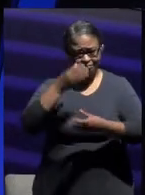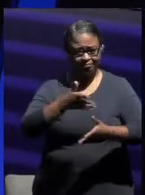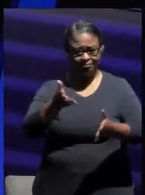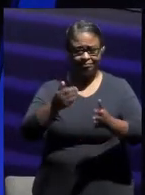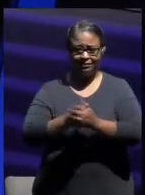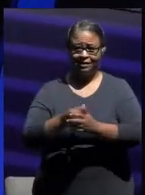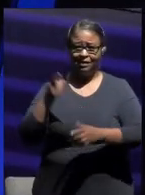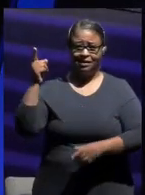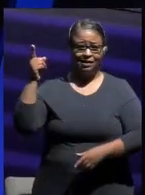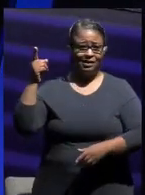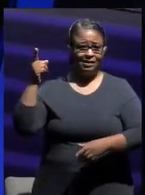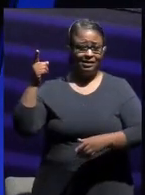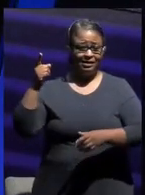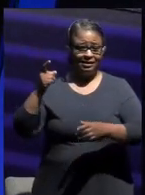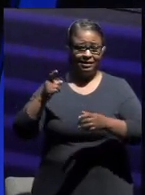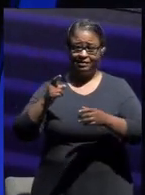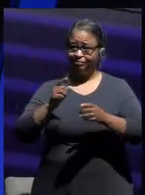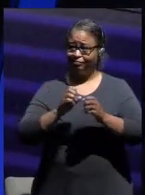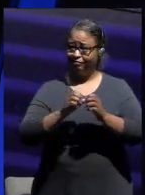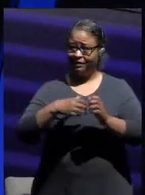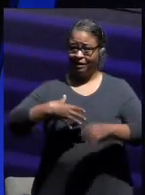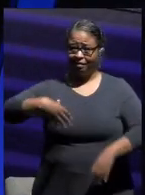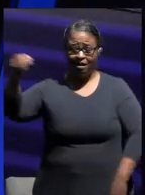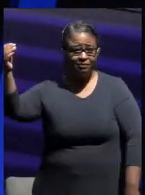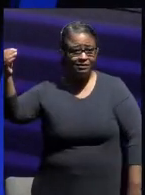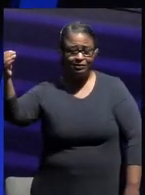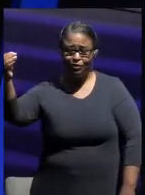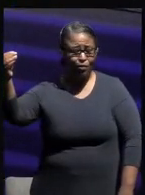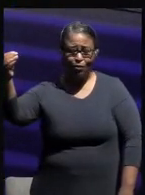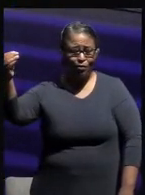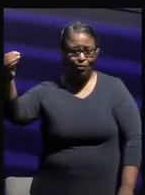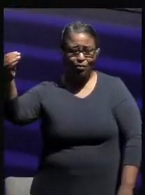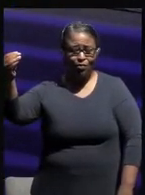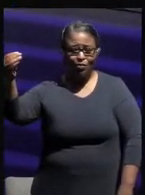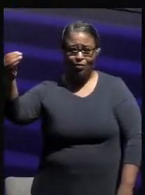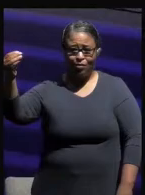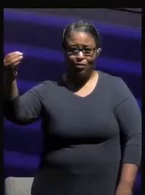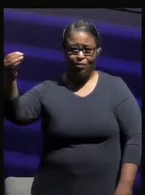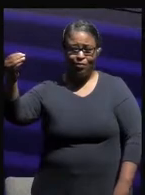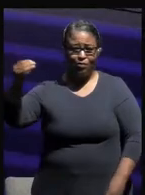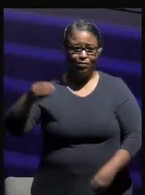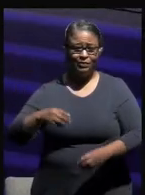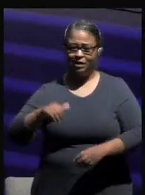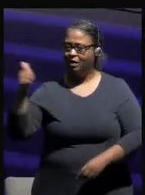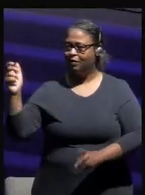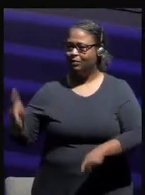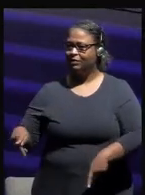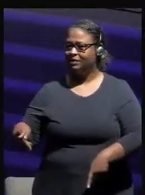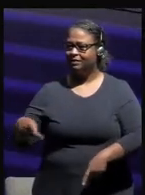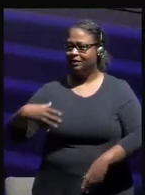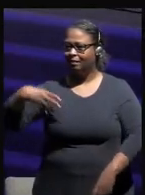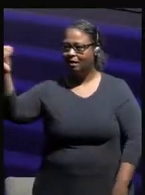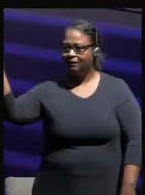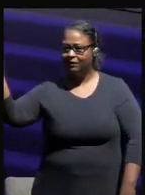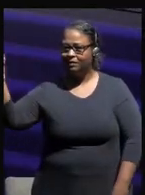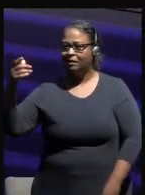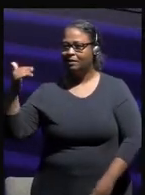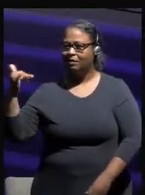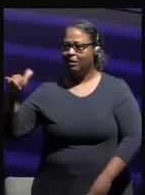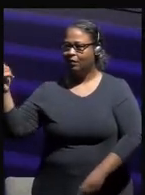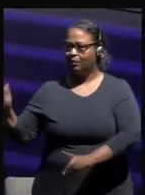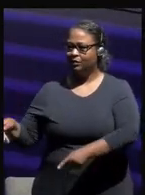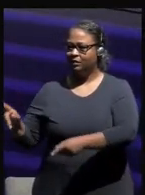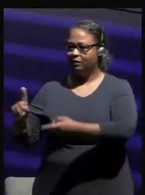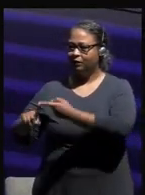Can I tell you He hasn't pushed you away? Can I tell you that He hasn't left to go be friends with somebody else? Can I tell you that He hasn't